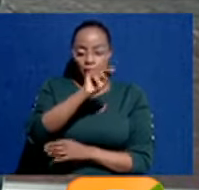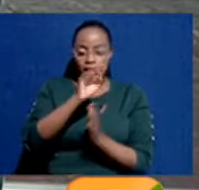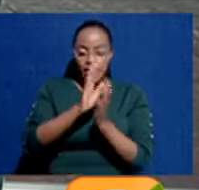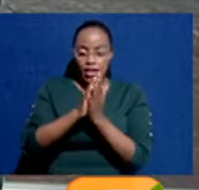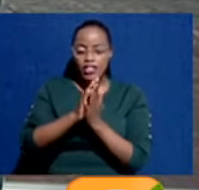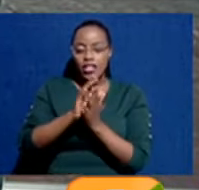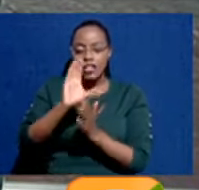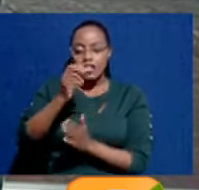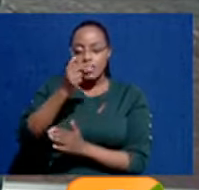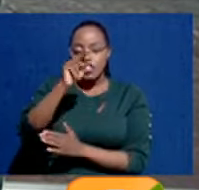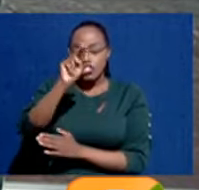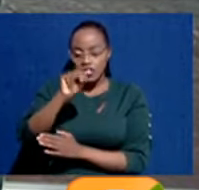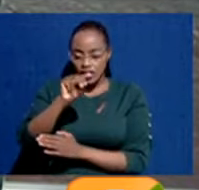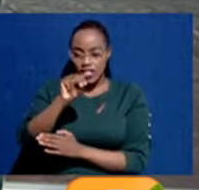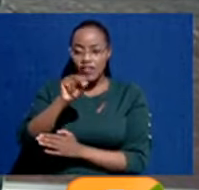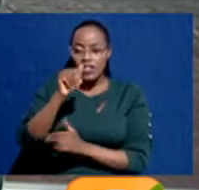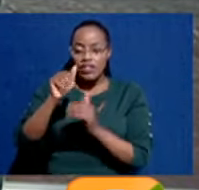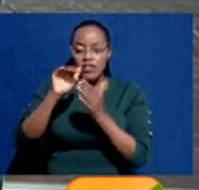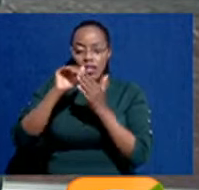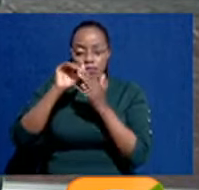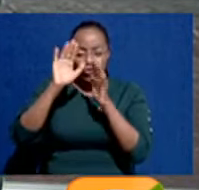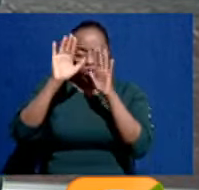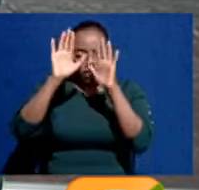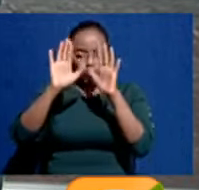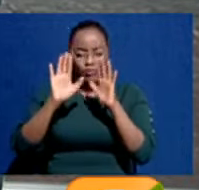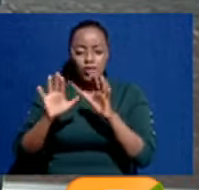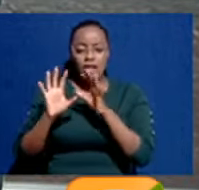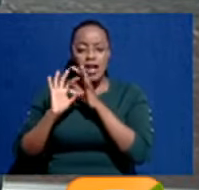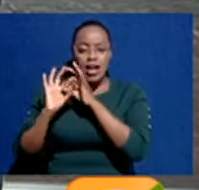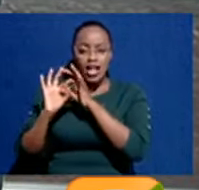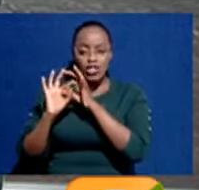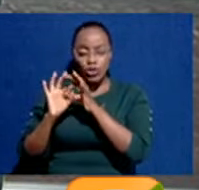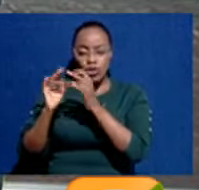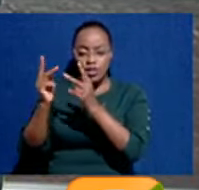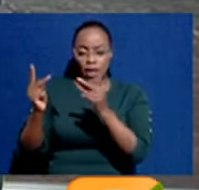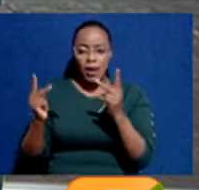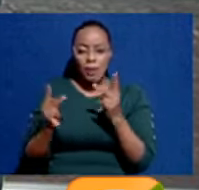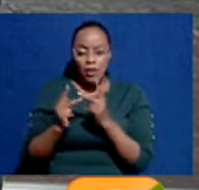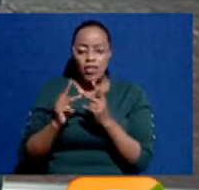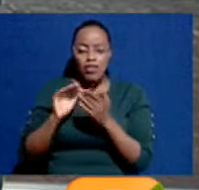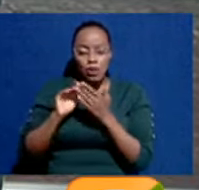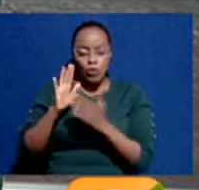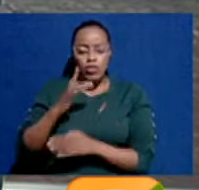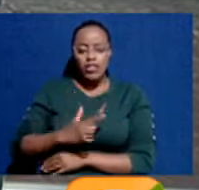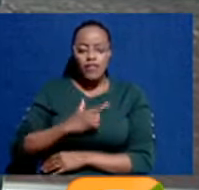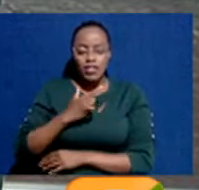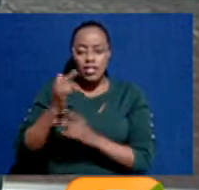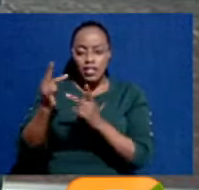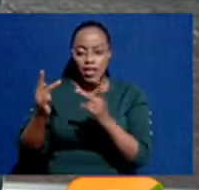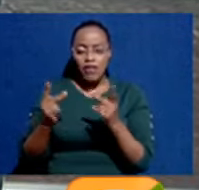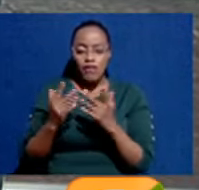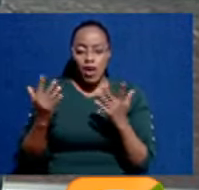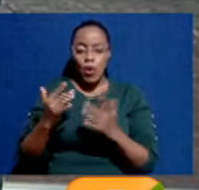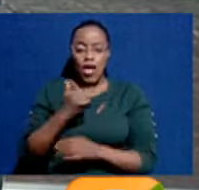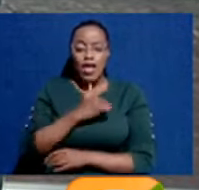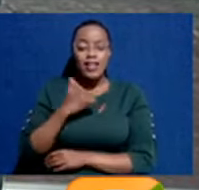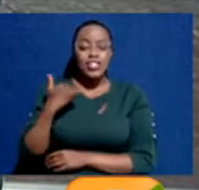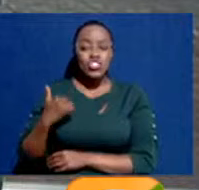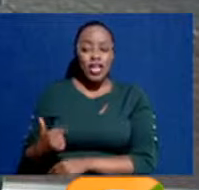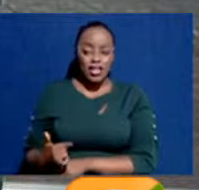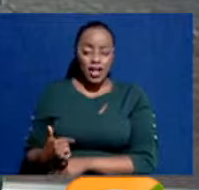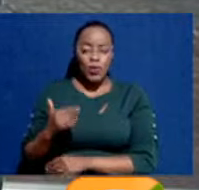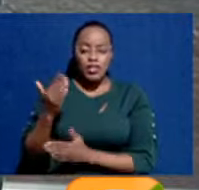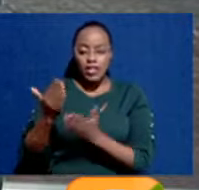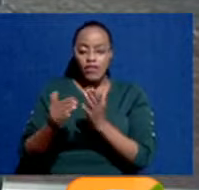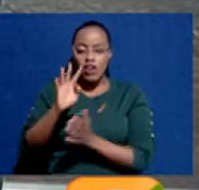remains one of the most important cultural heritage sites and the most visited museum in the Republic of China, with an